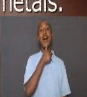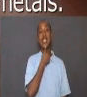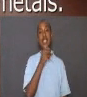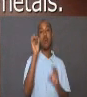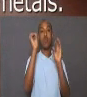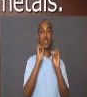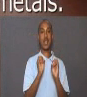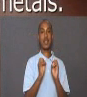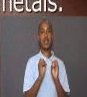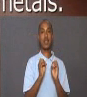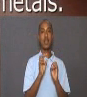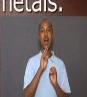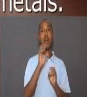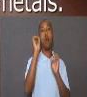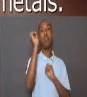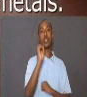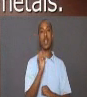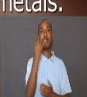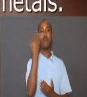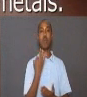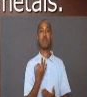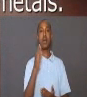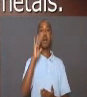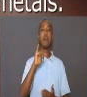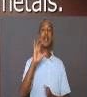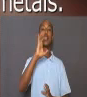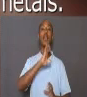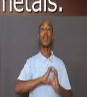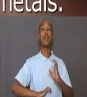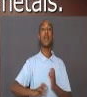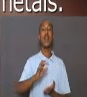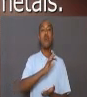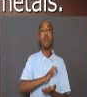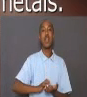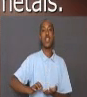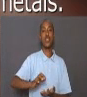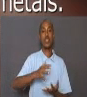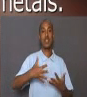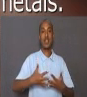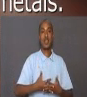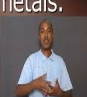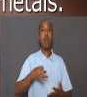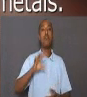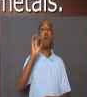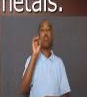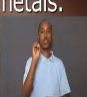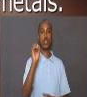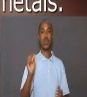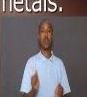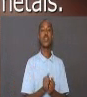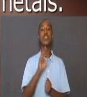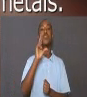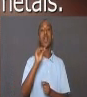Acidic oxides are the oxides formed by the chemical combination of oxygen